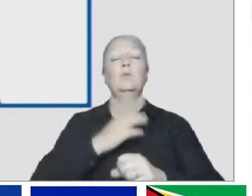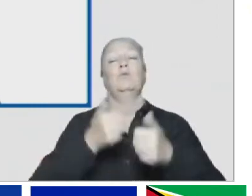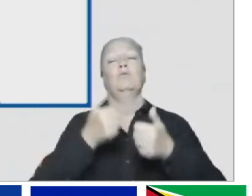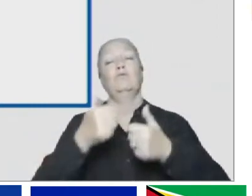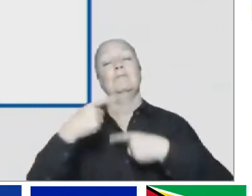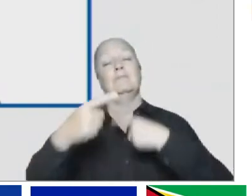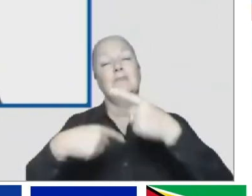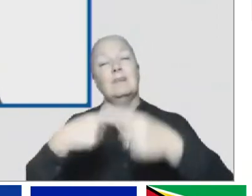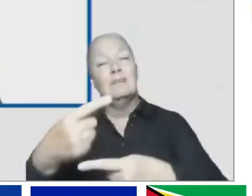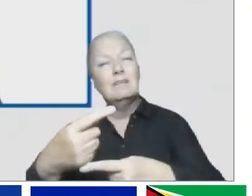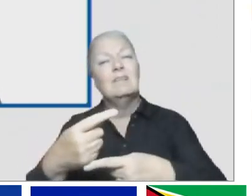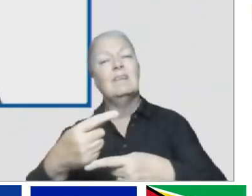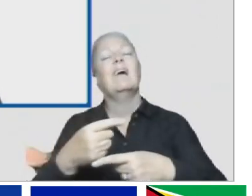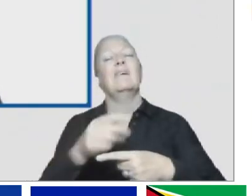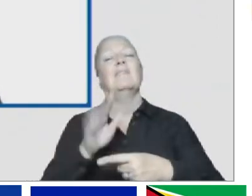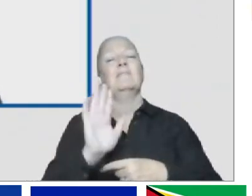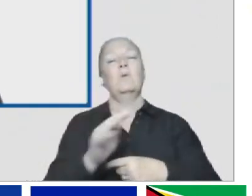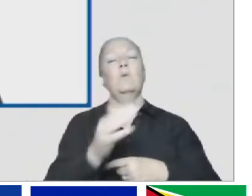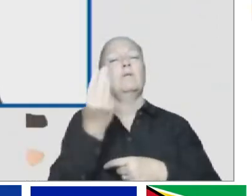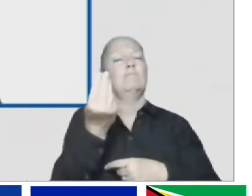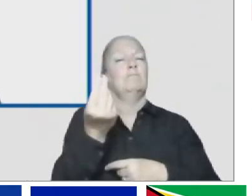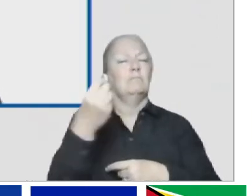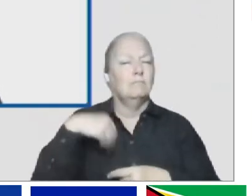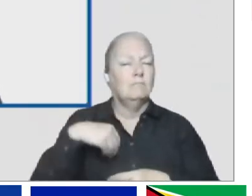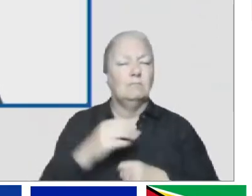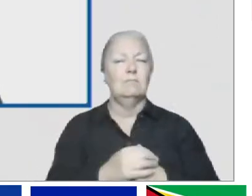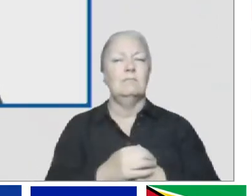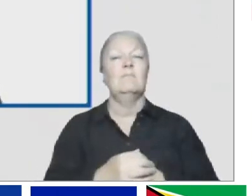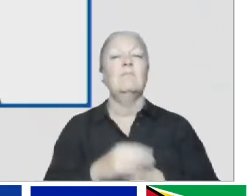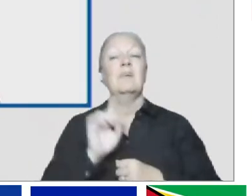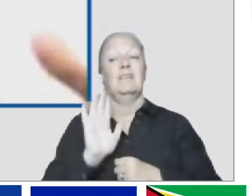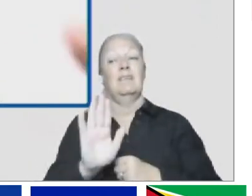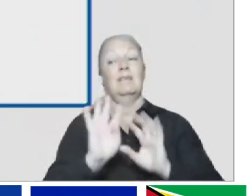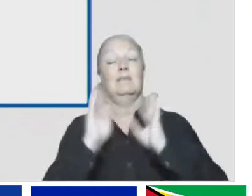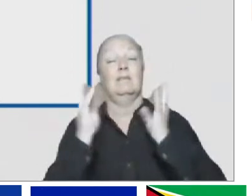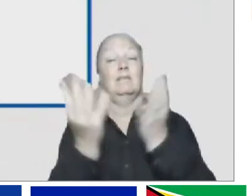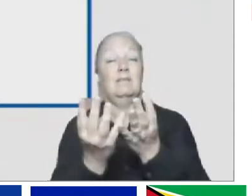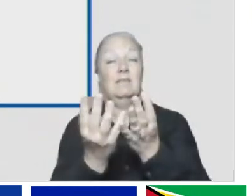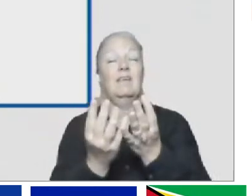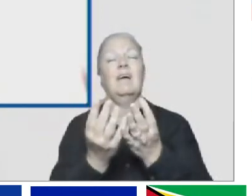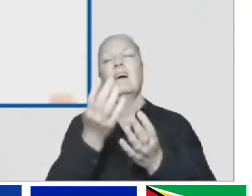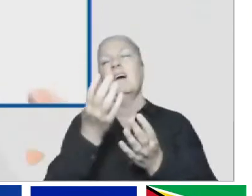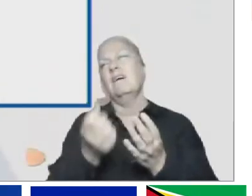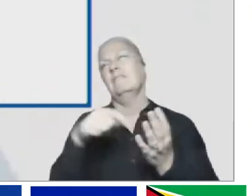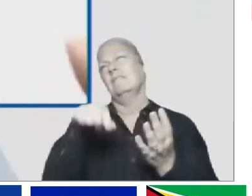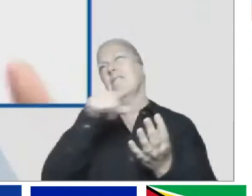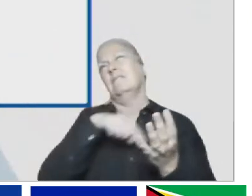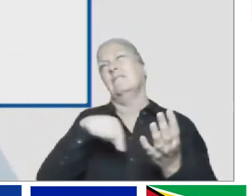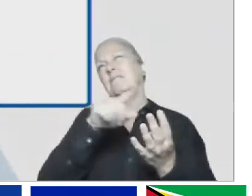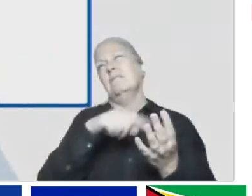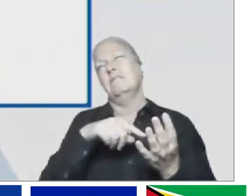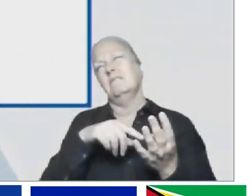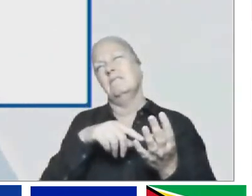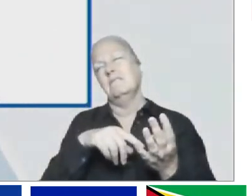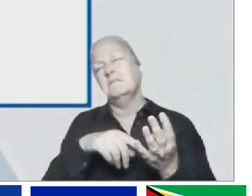And the Social Protection Committee itself comprise various actors and players, including civil society also and